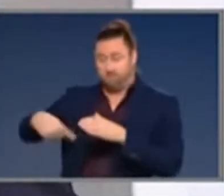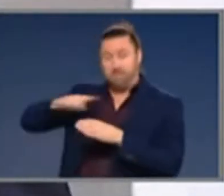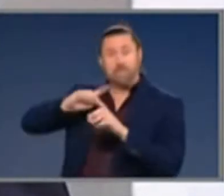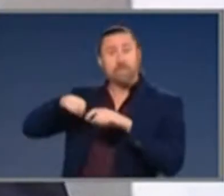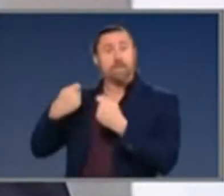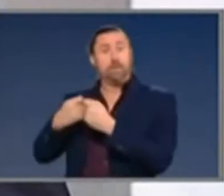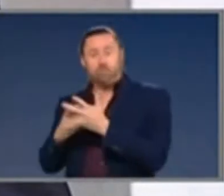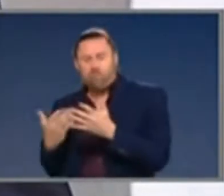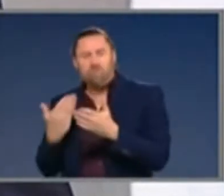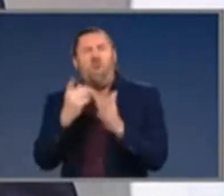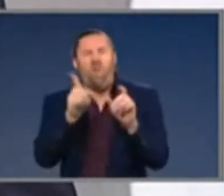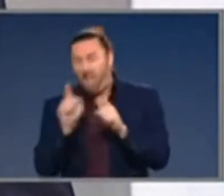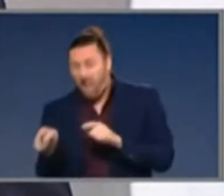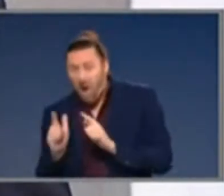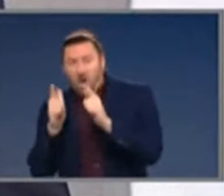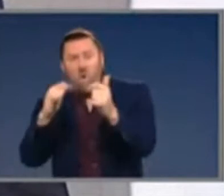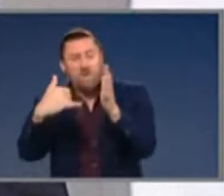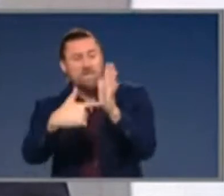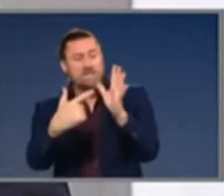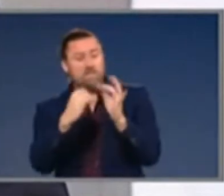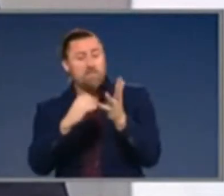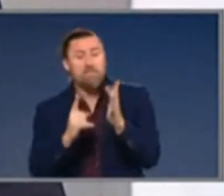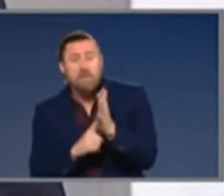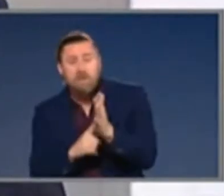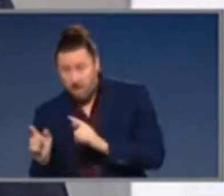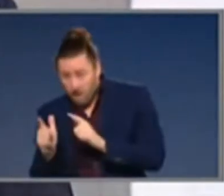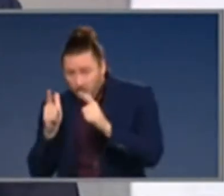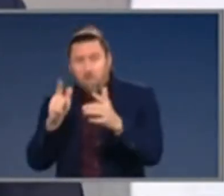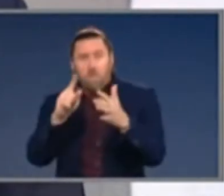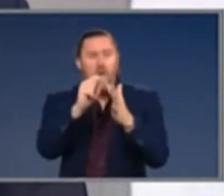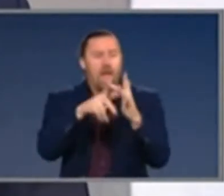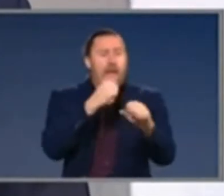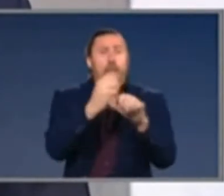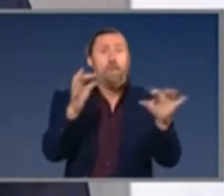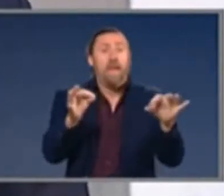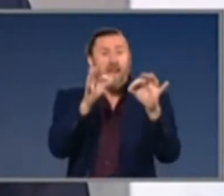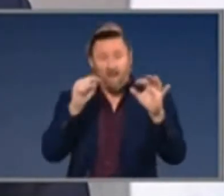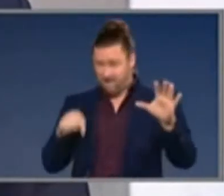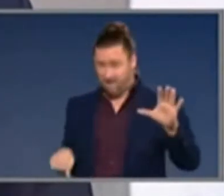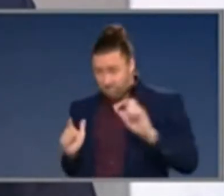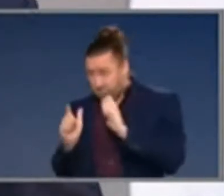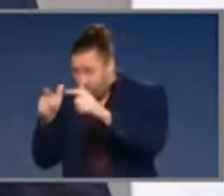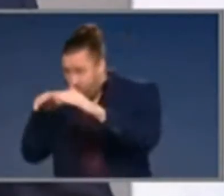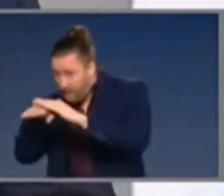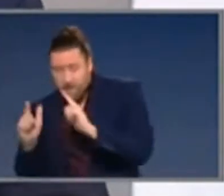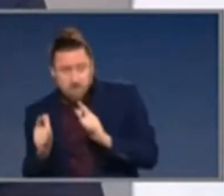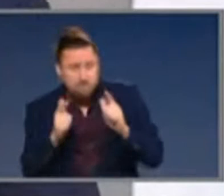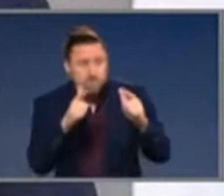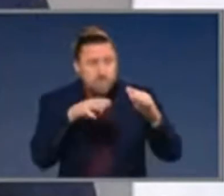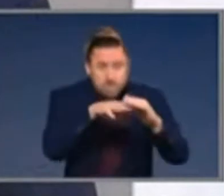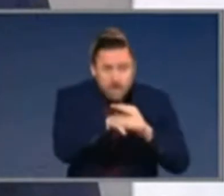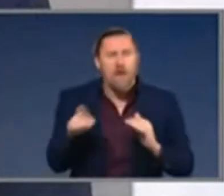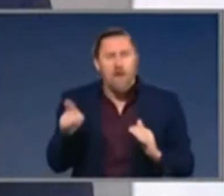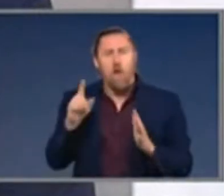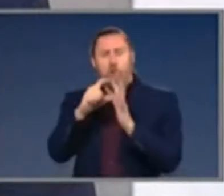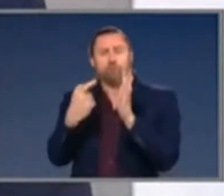into places like St Basil's and others has also, in particular in Epping Gardens today, involves geriatricians as